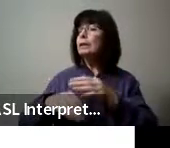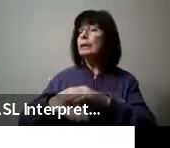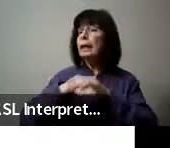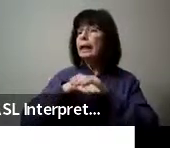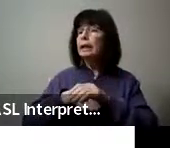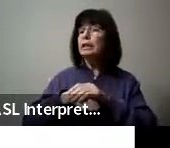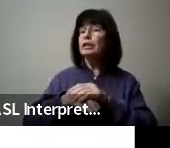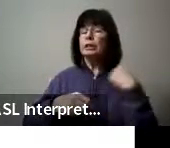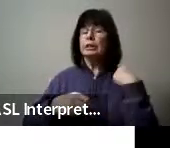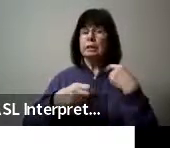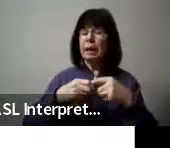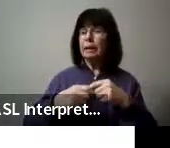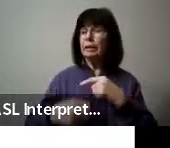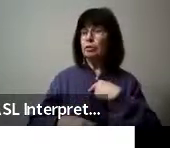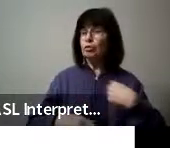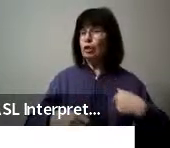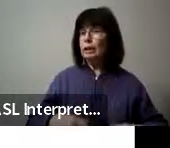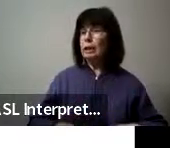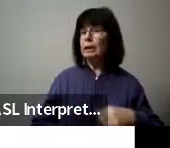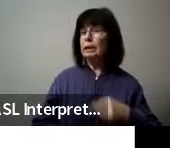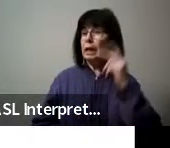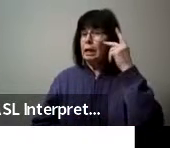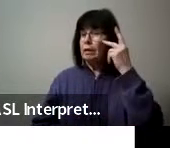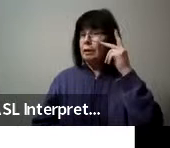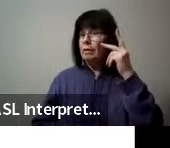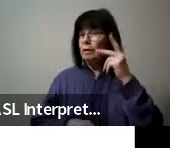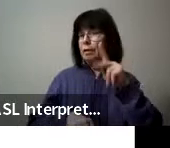Tagalog. Next slide, please.